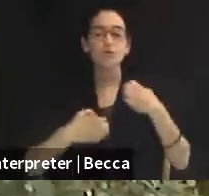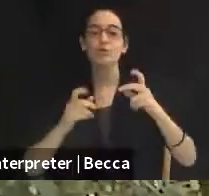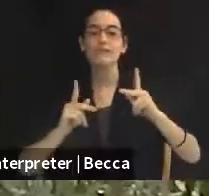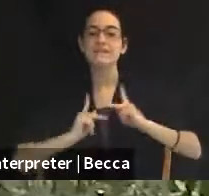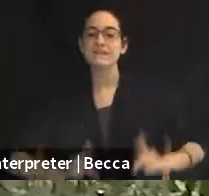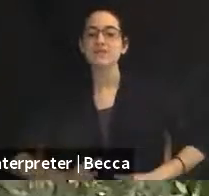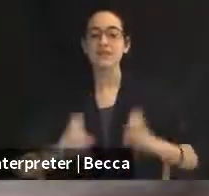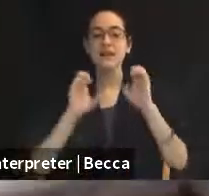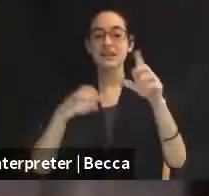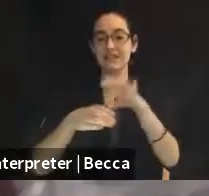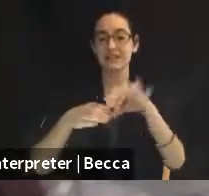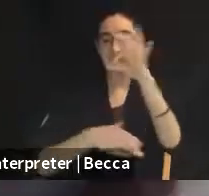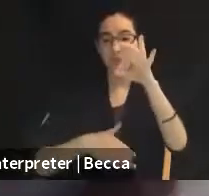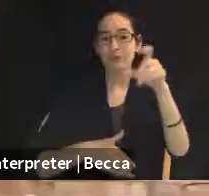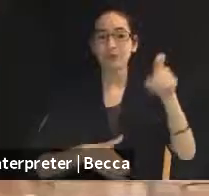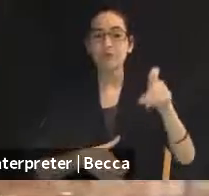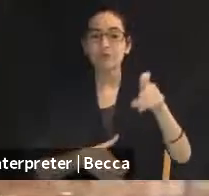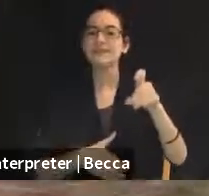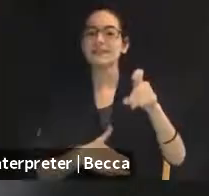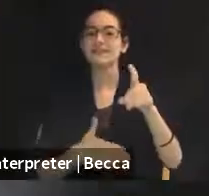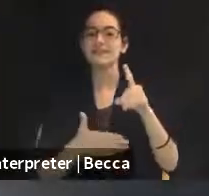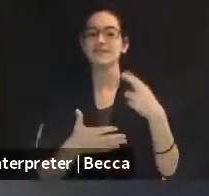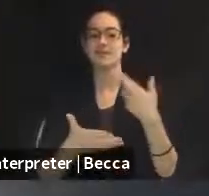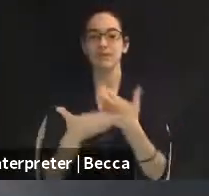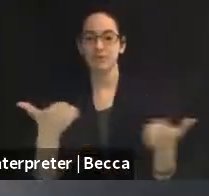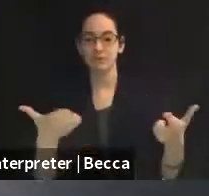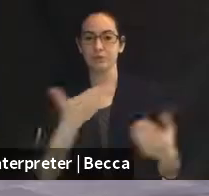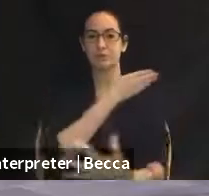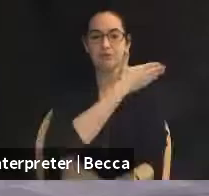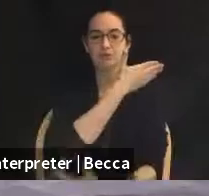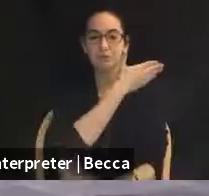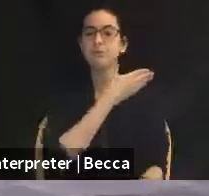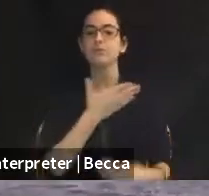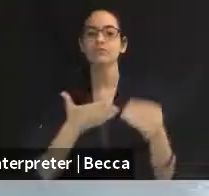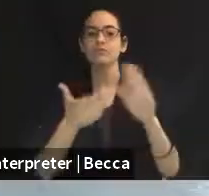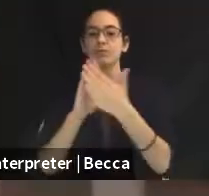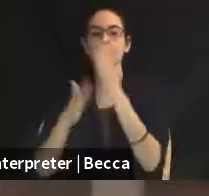and spiritual needs of some of the resource-poor communities around the world.